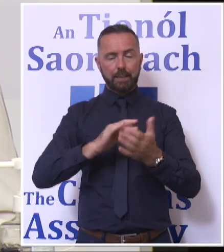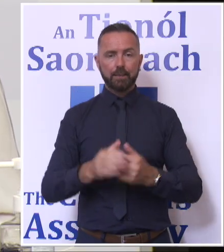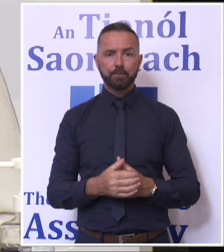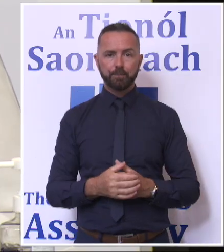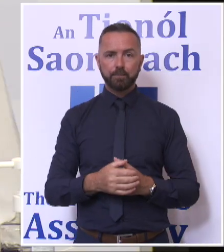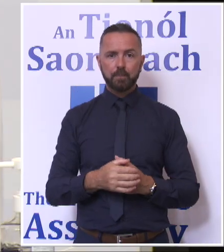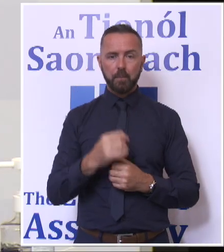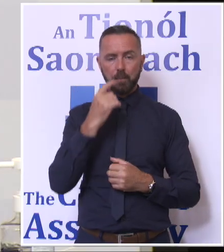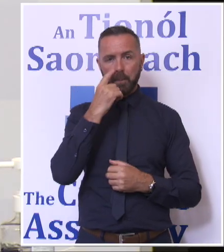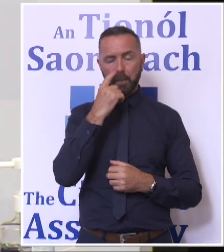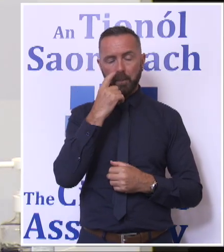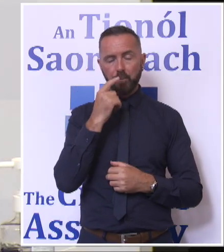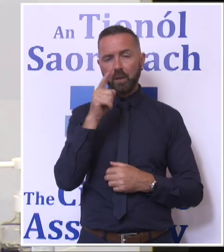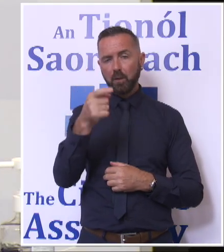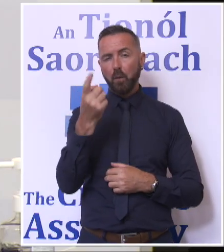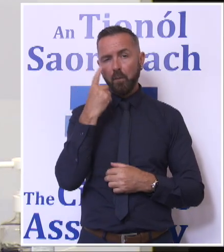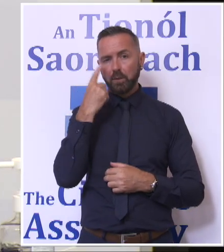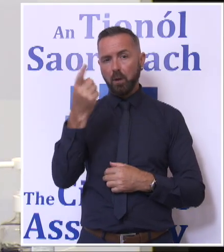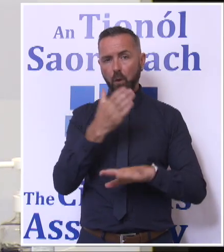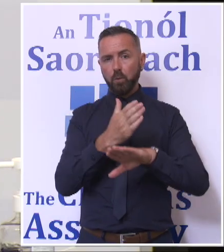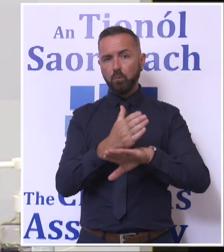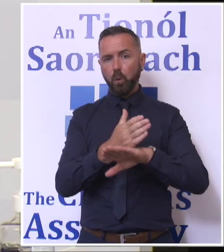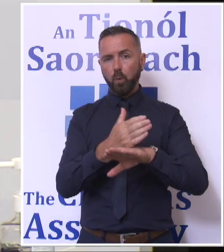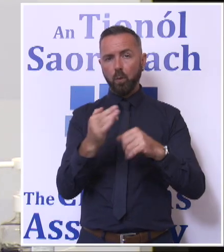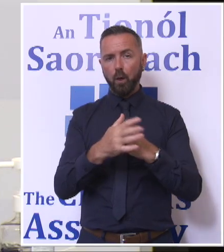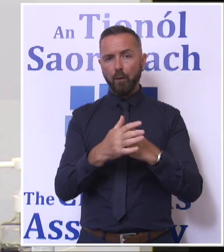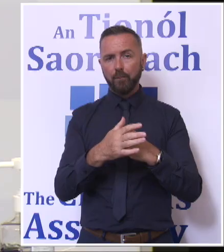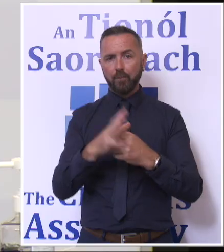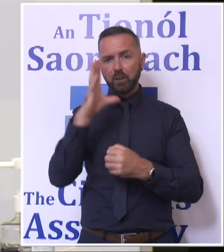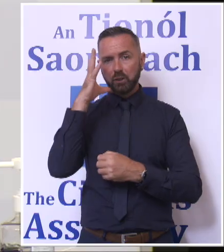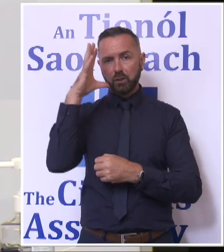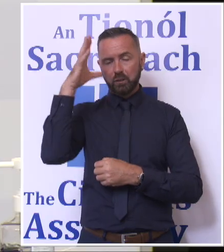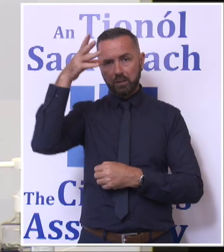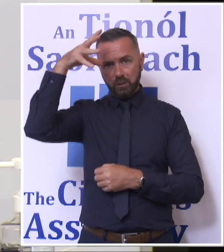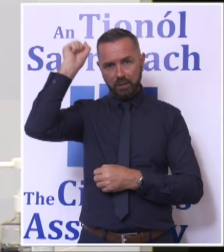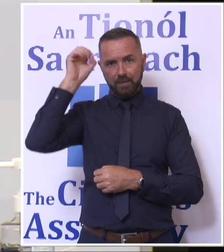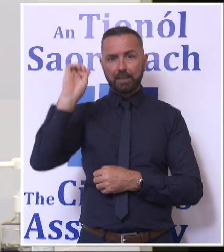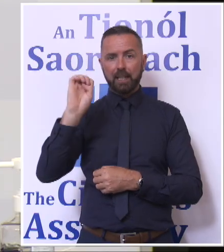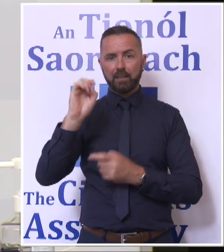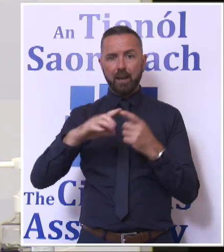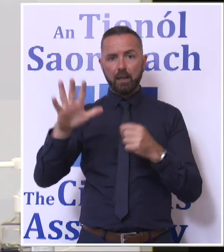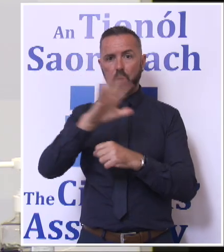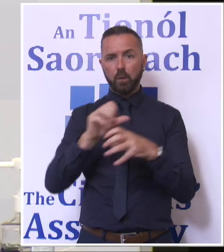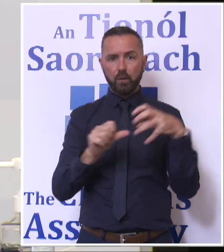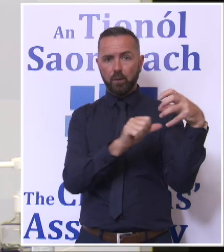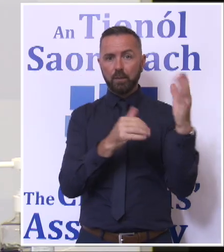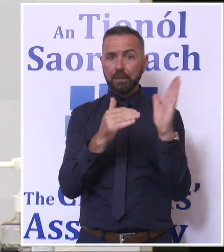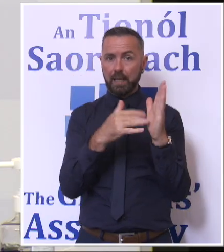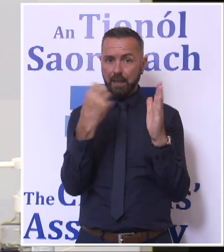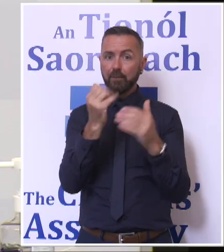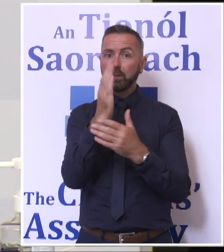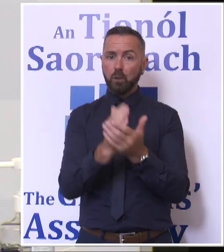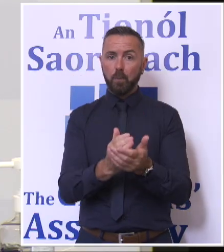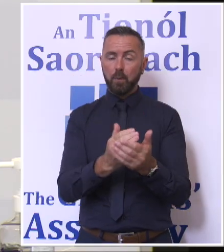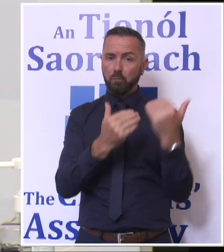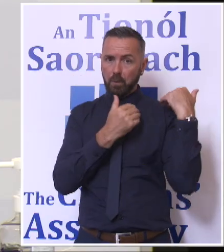current structures and roles of the elected members and the chief executives of local authorities. It's correct that we have responsibility and we have